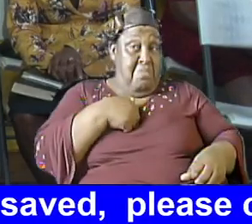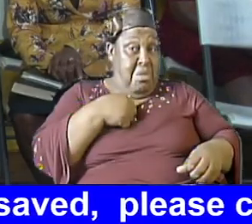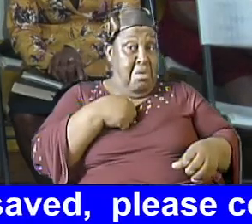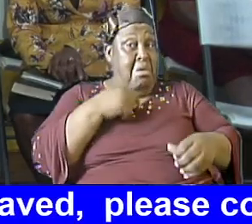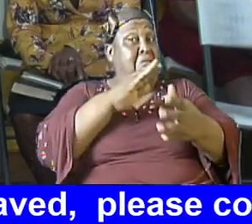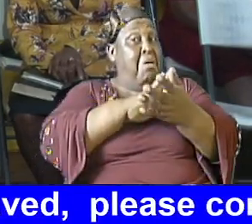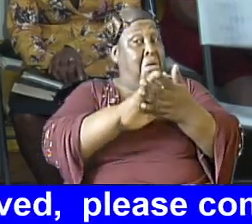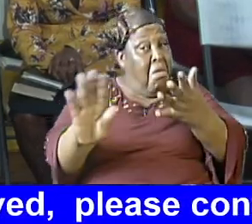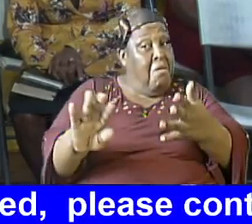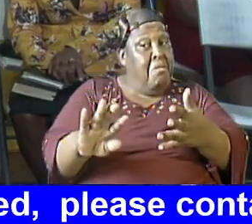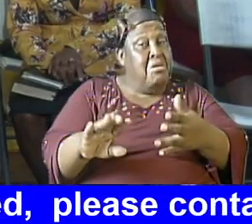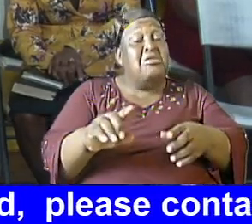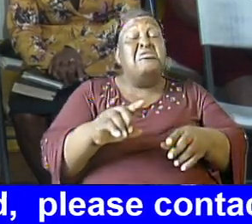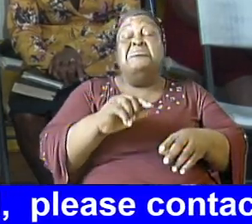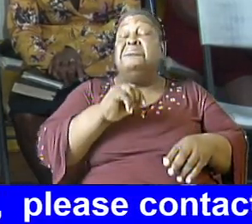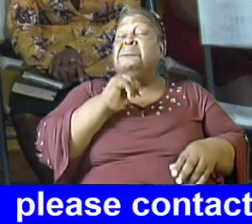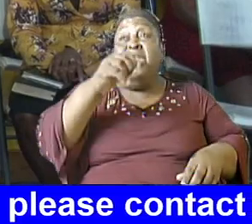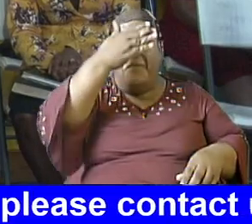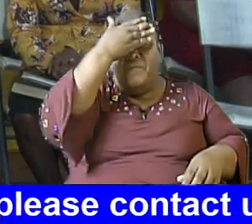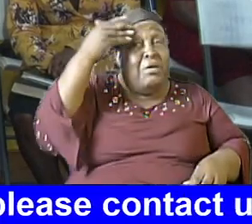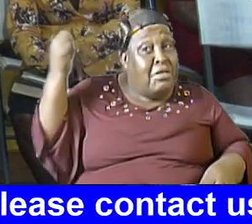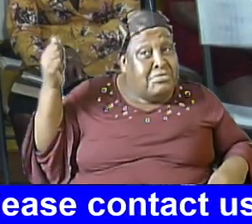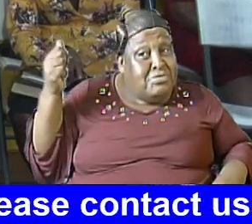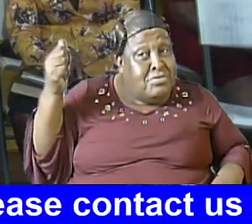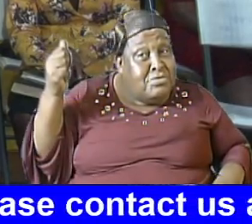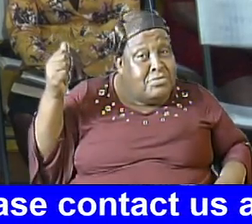Me forgive, but me not forget.